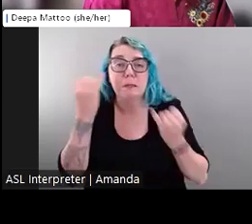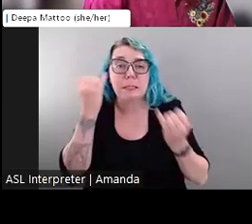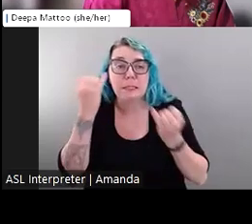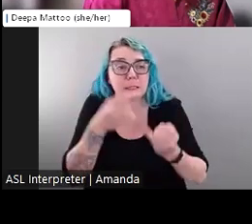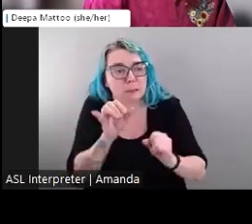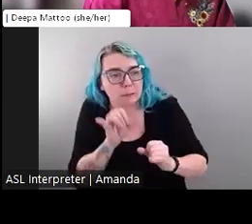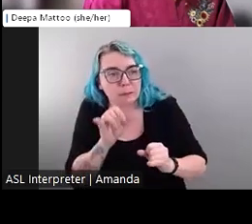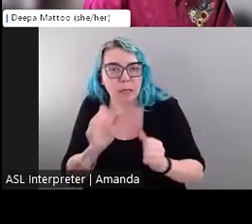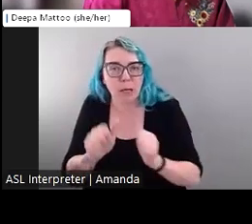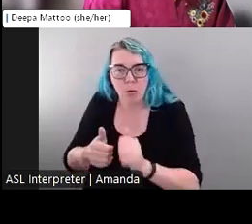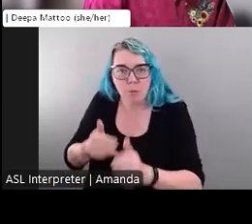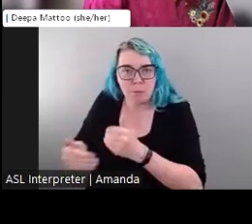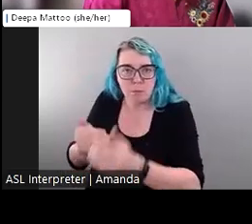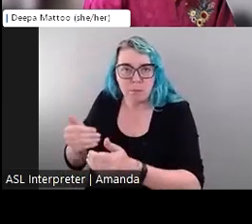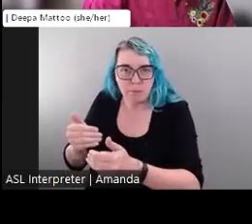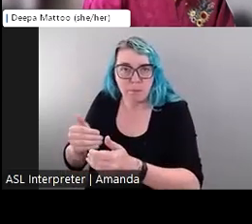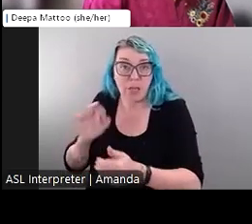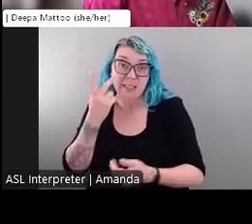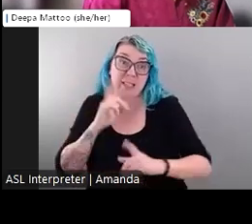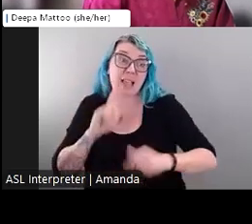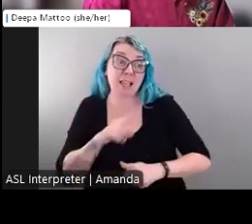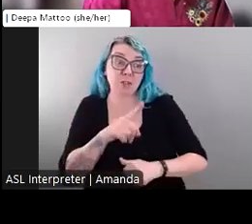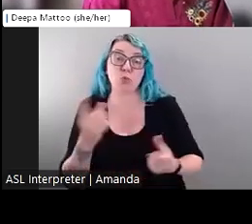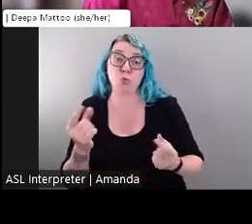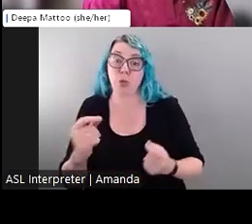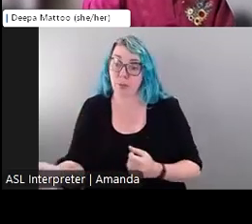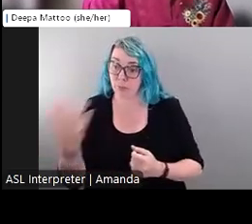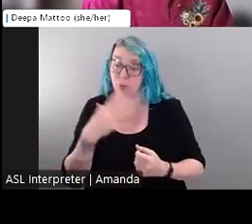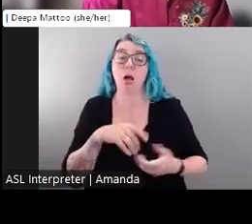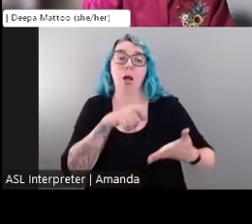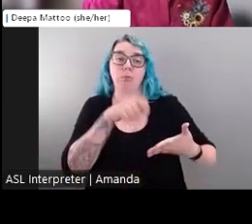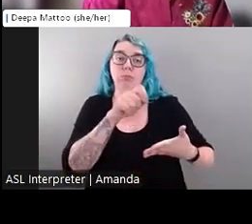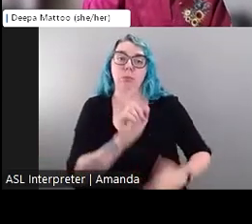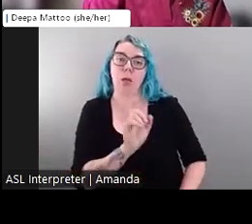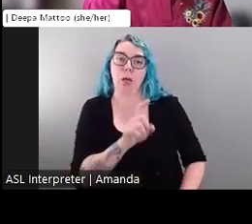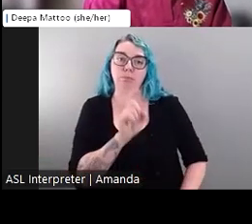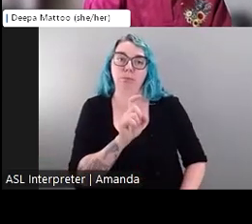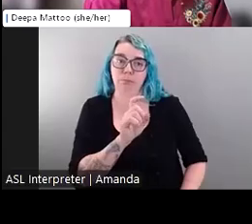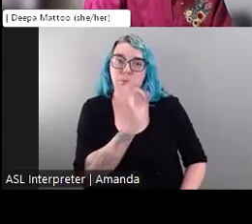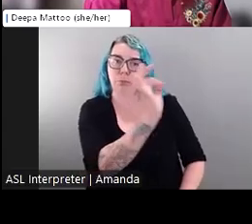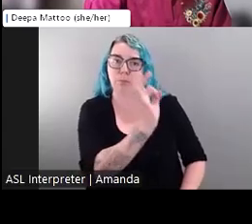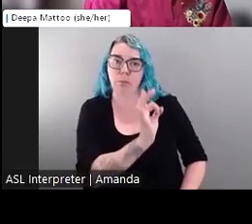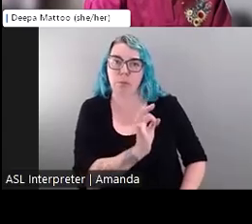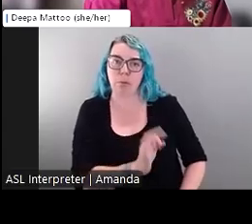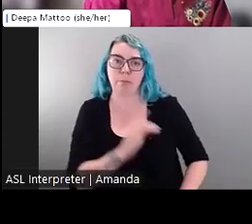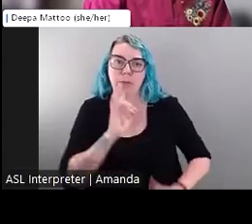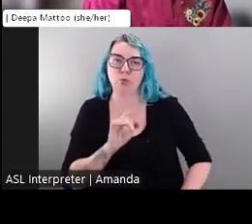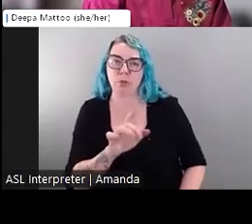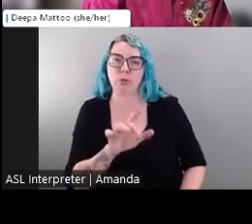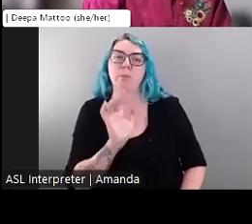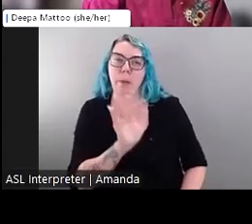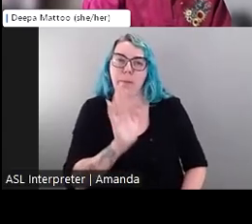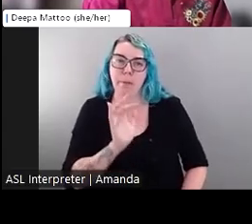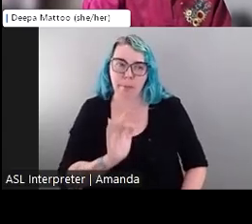to tick the answer choice below the question that applies to your client. And then there's also a comments and notes box down below, which you can use to note down